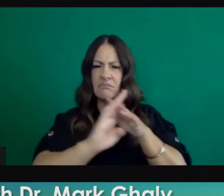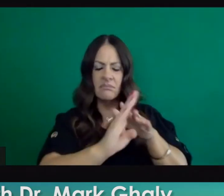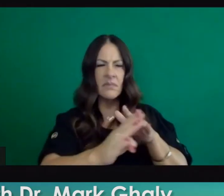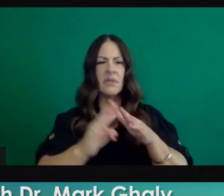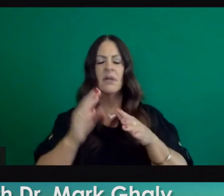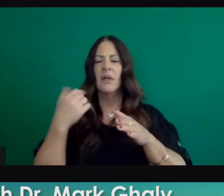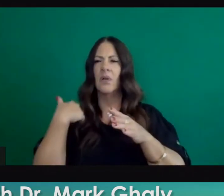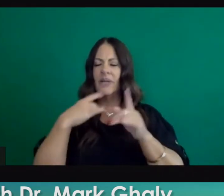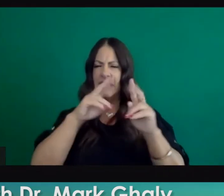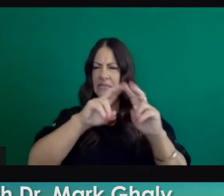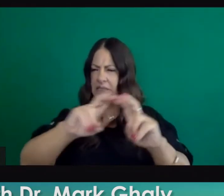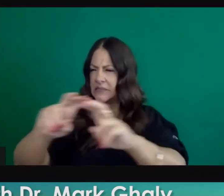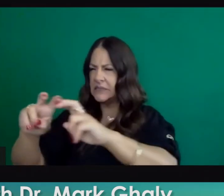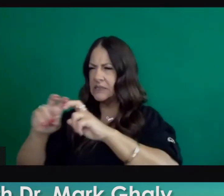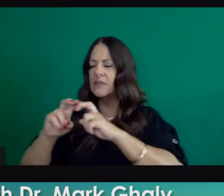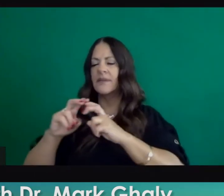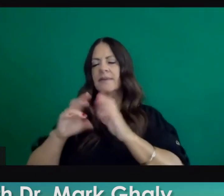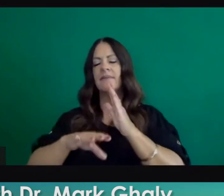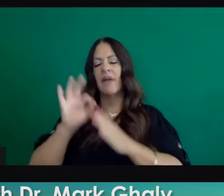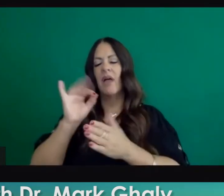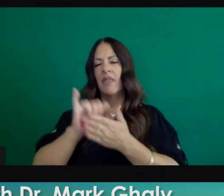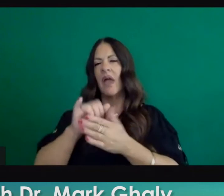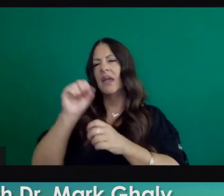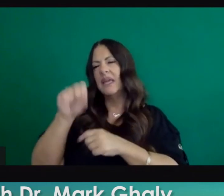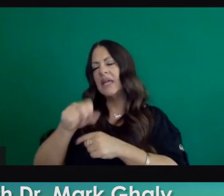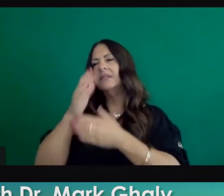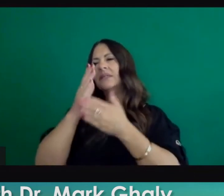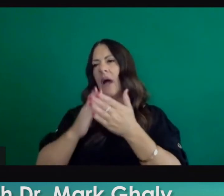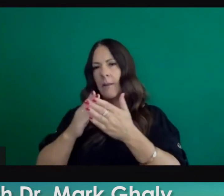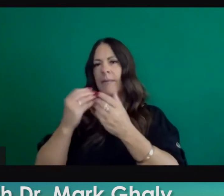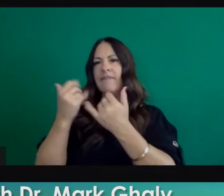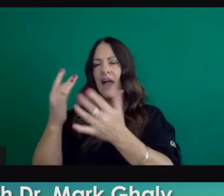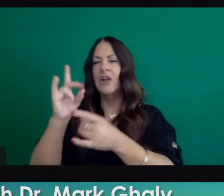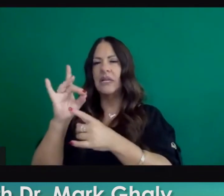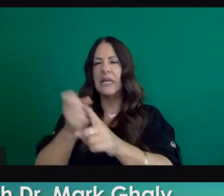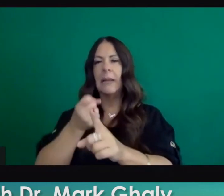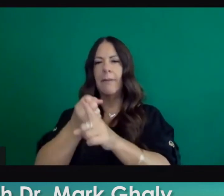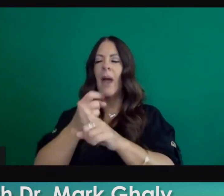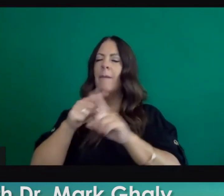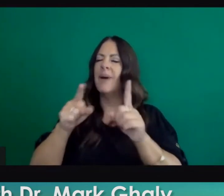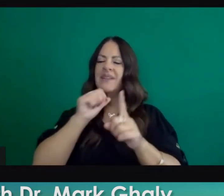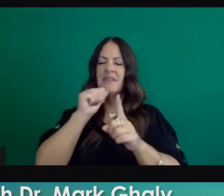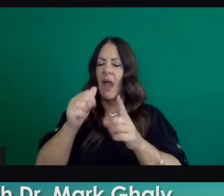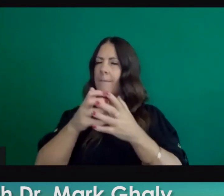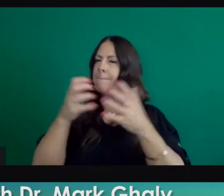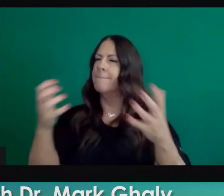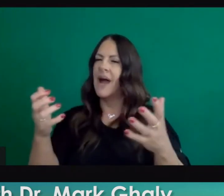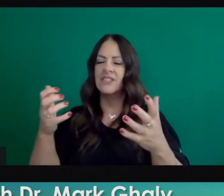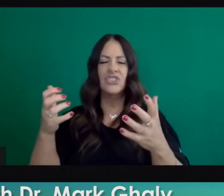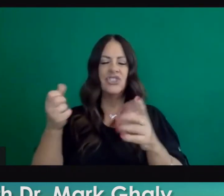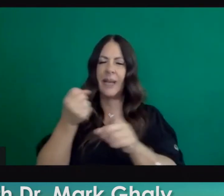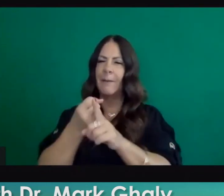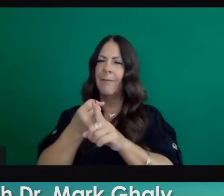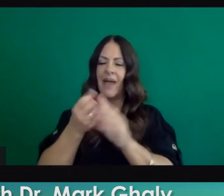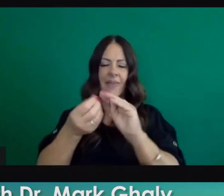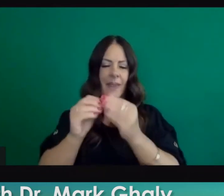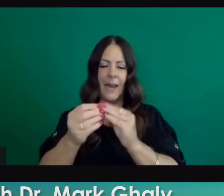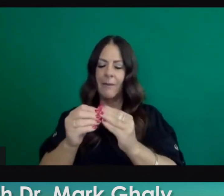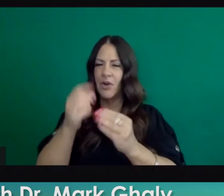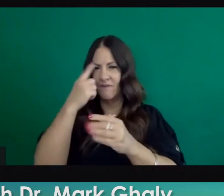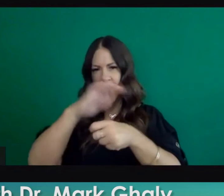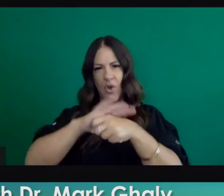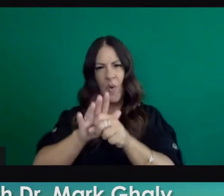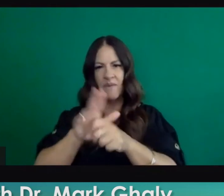did move forward today, the impact may have not been significant. That said, we continue to watch the numbers all the time